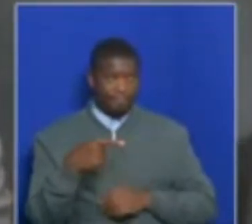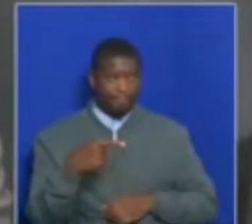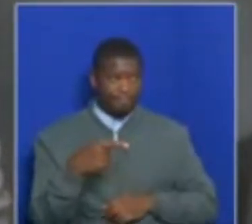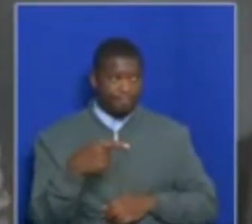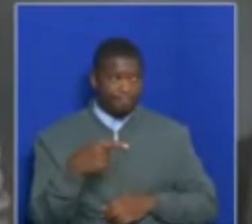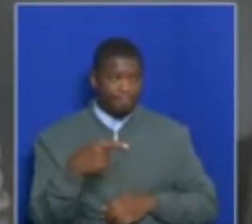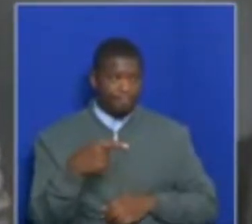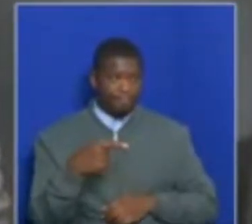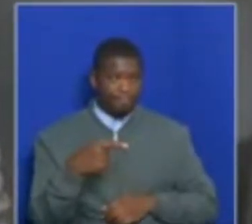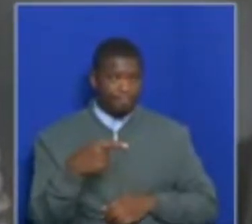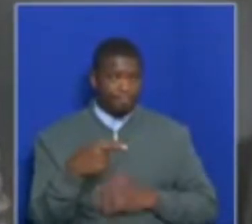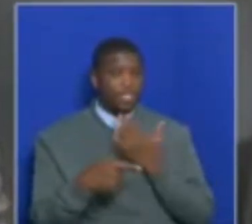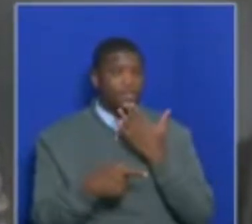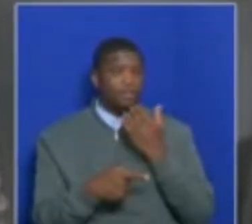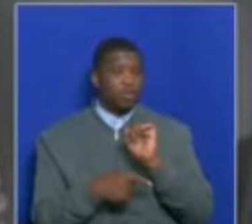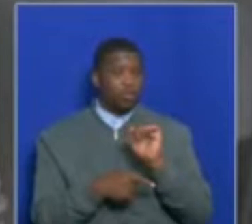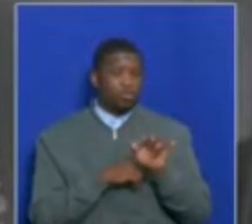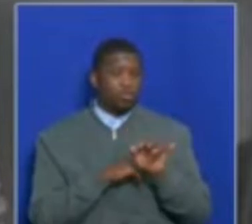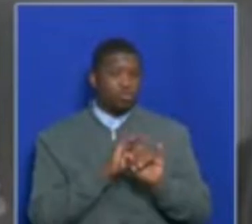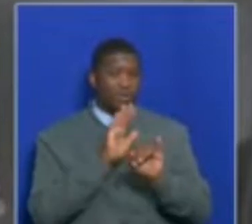identify who's issuing